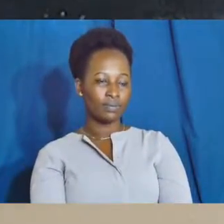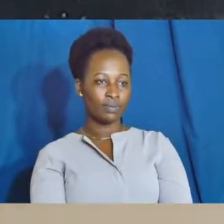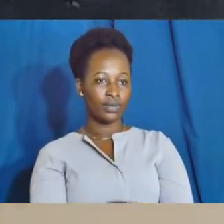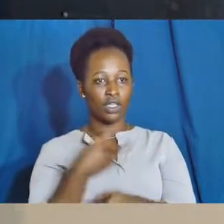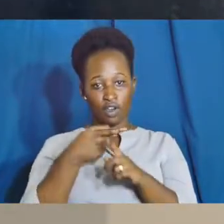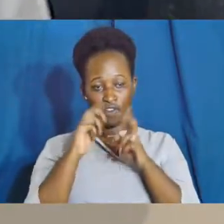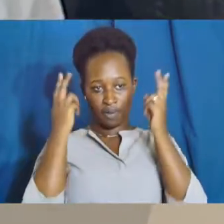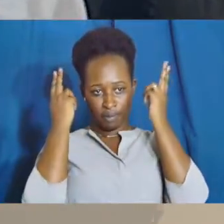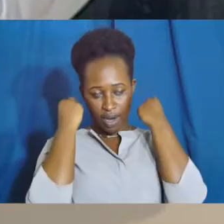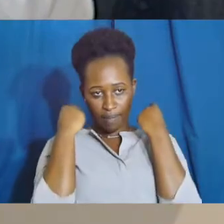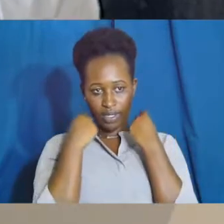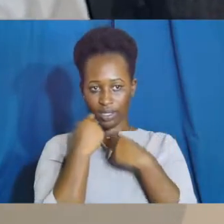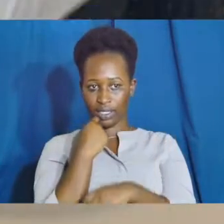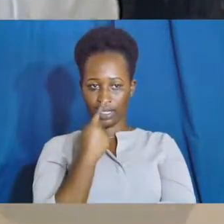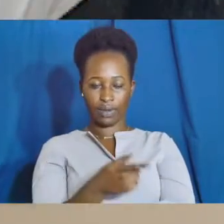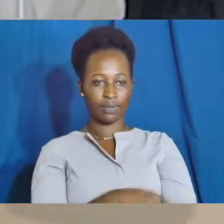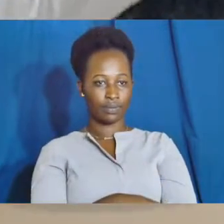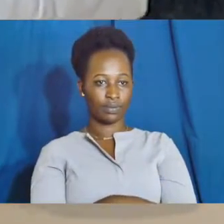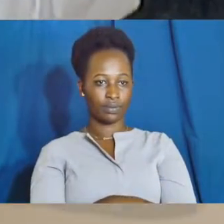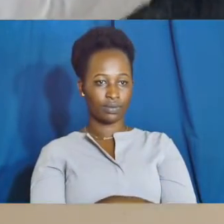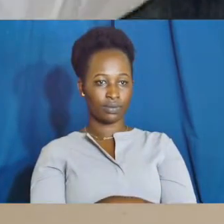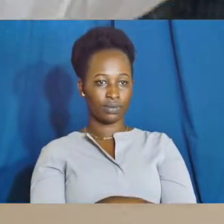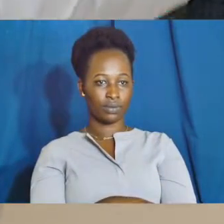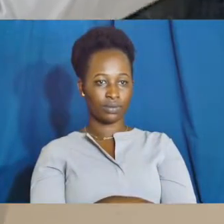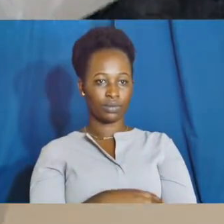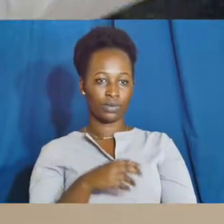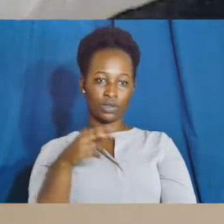From rabbit, we can say hawk.